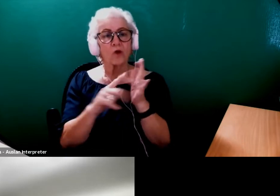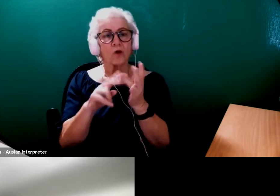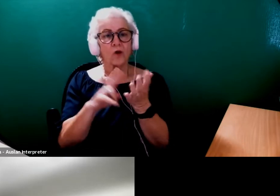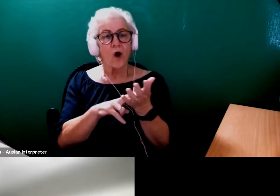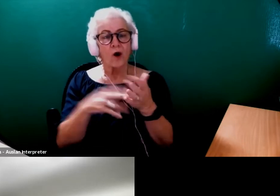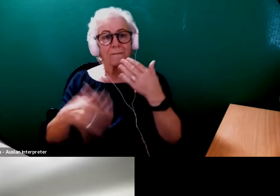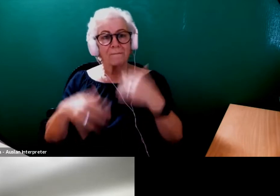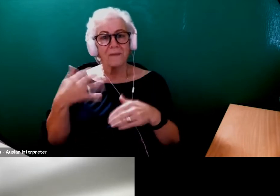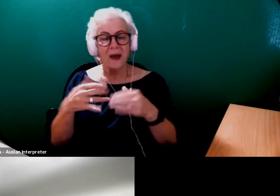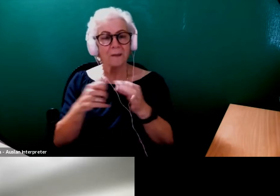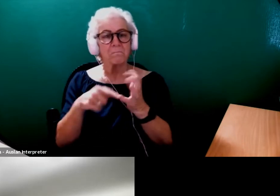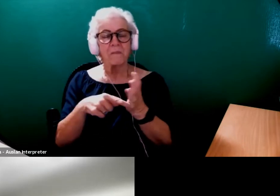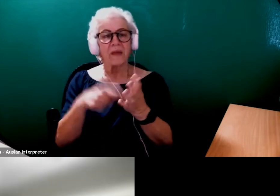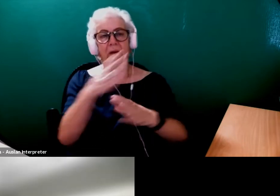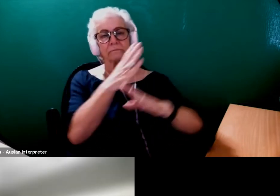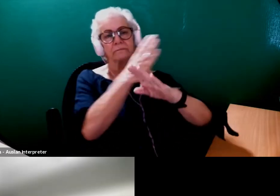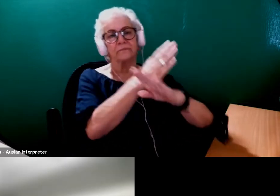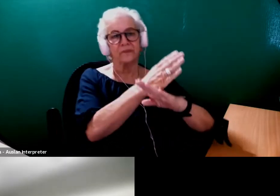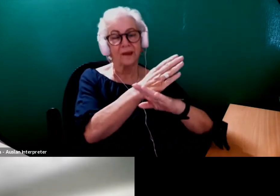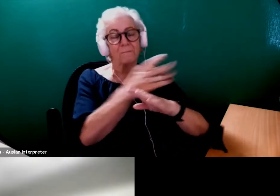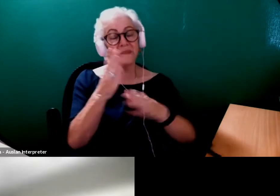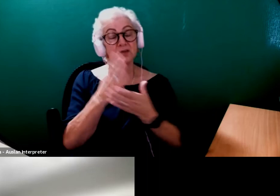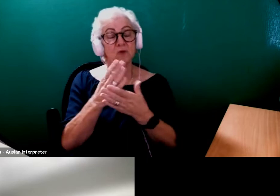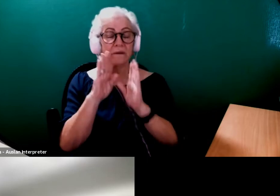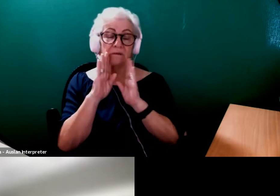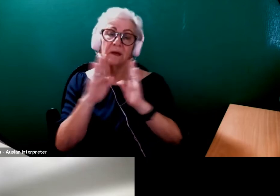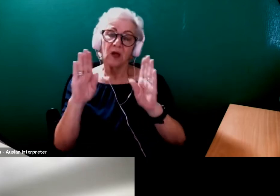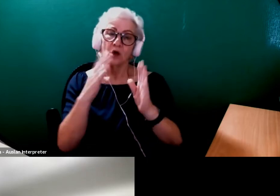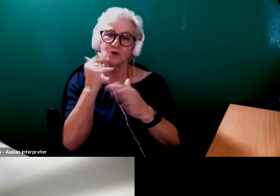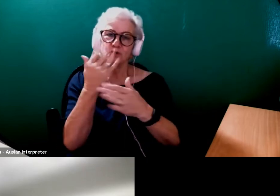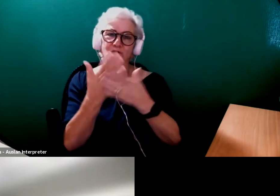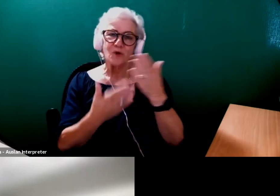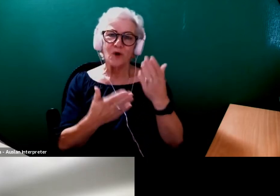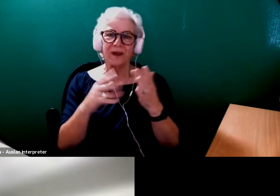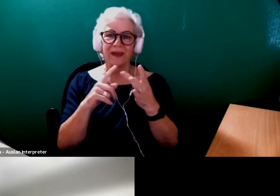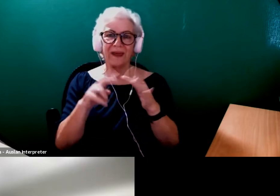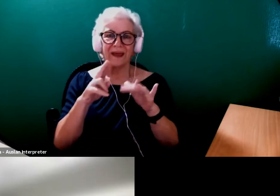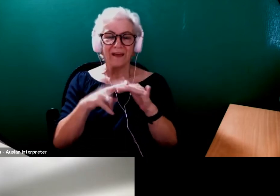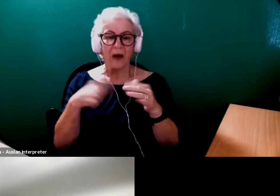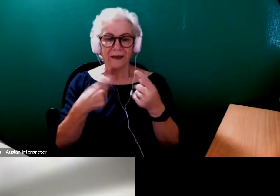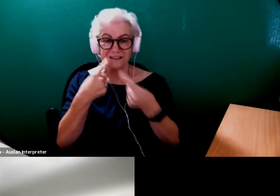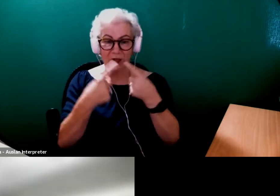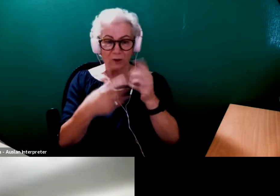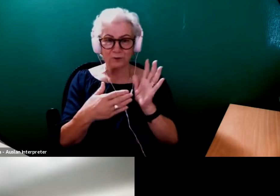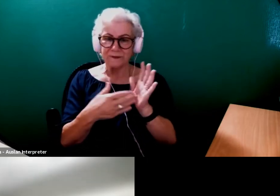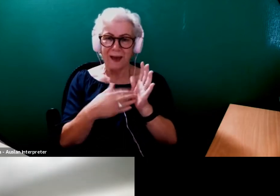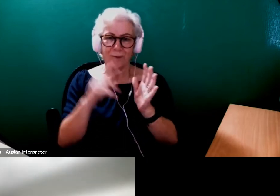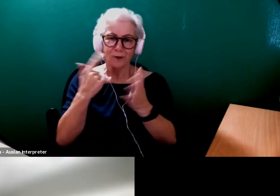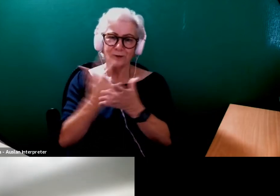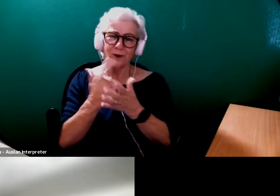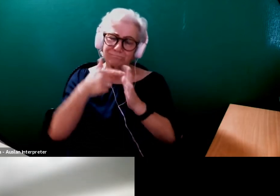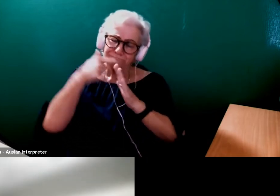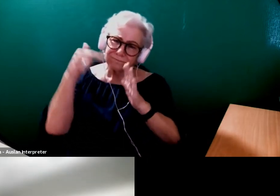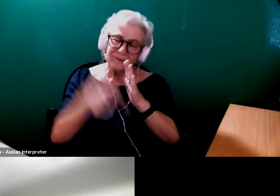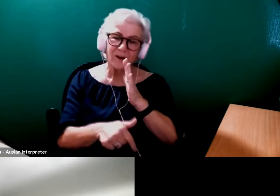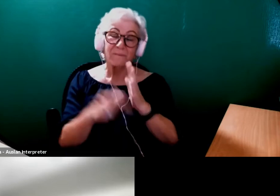federal regulators. That's a fascinating story. It would be going too far in the weeds to try to tell it here. But they had tried before